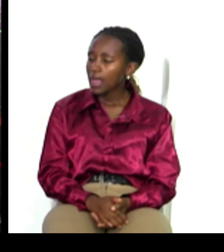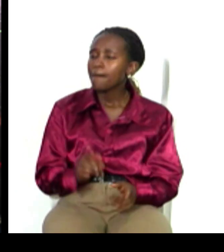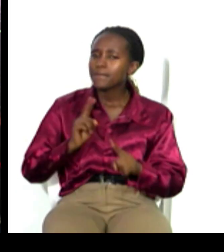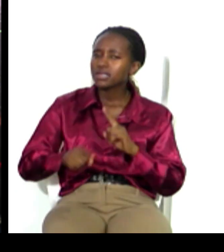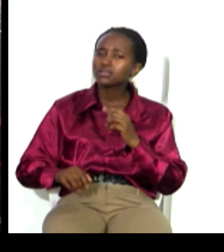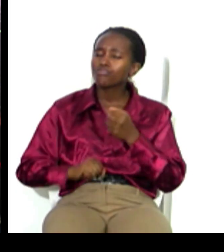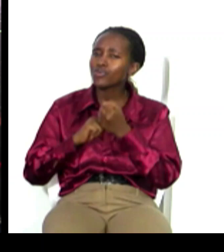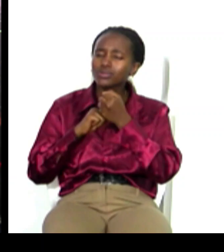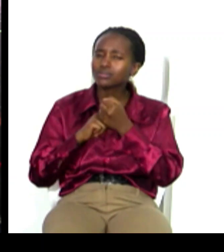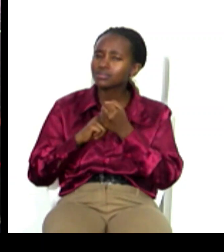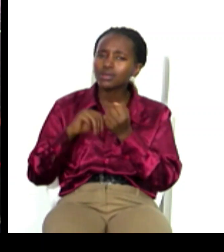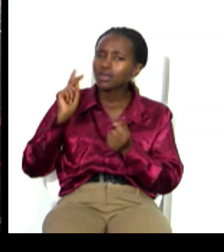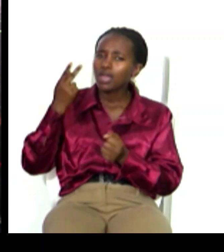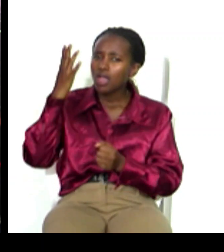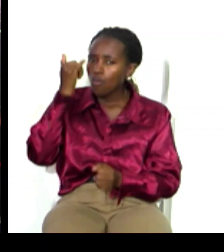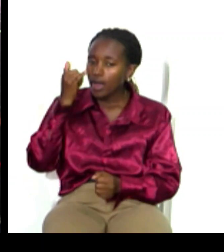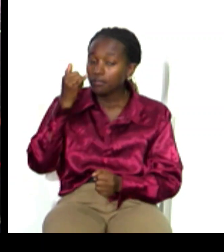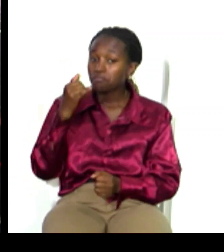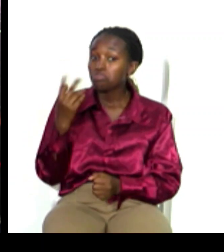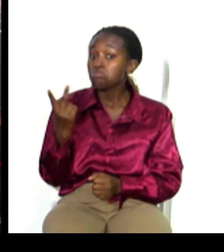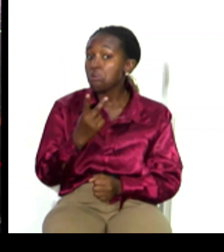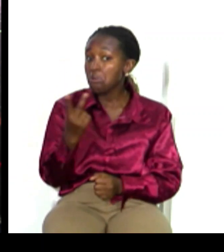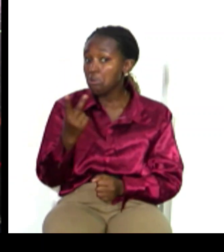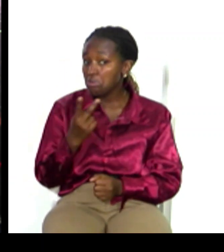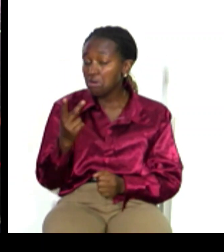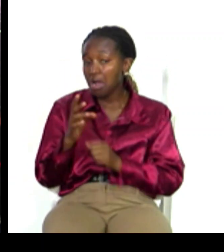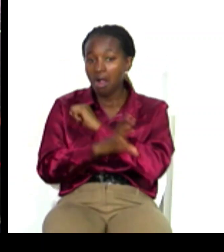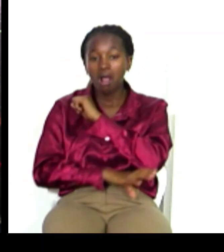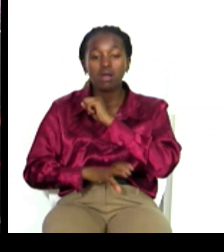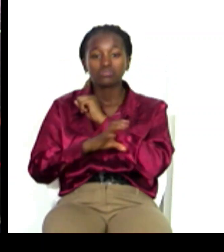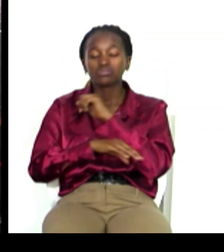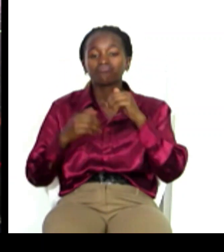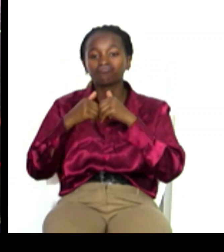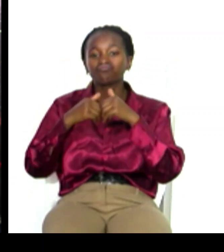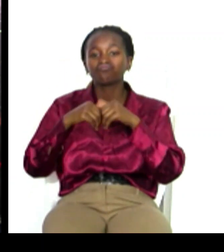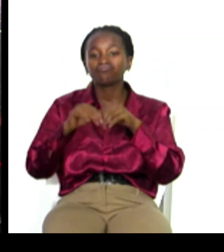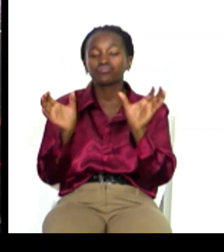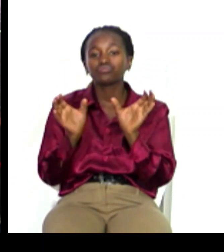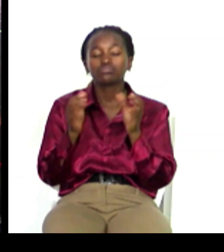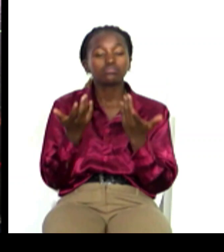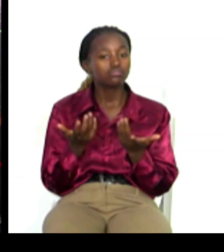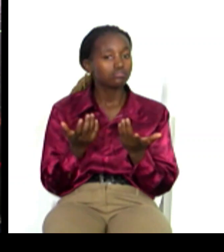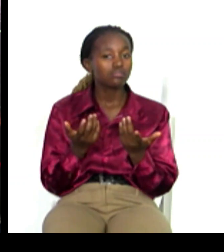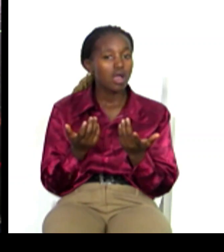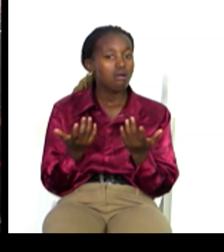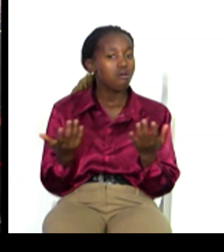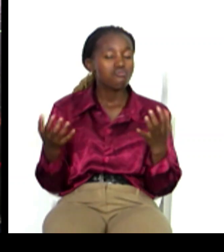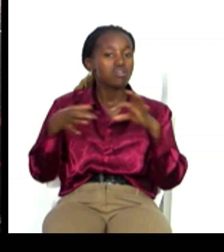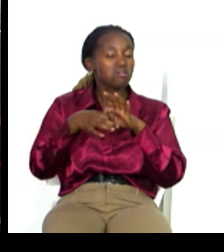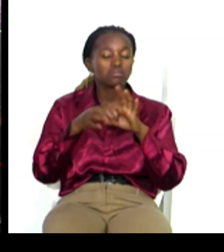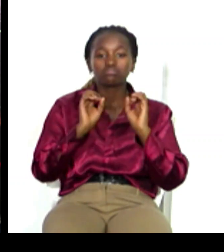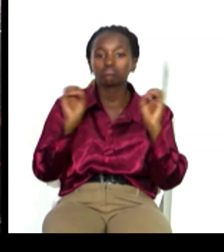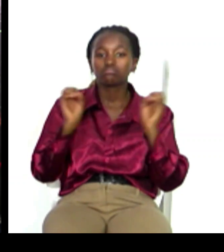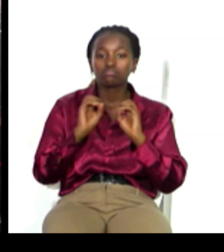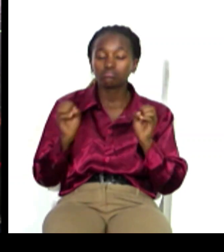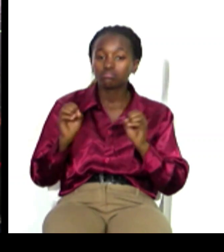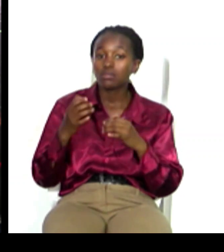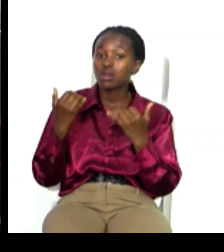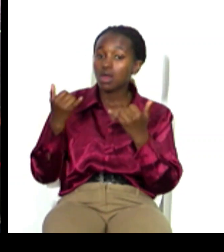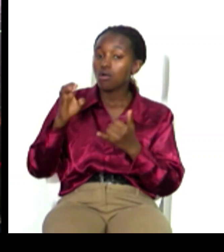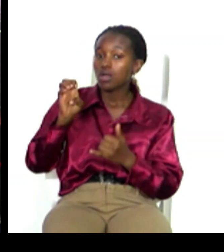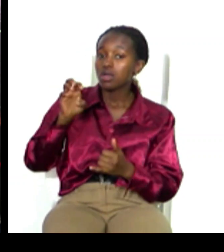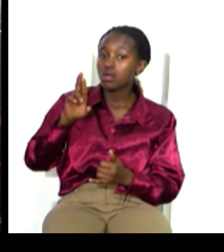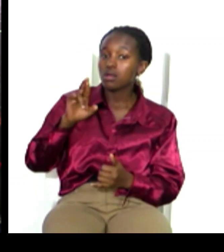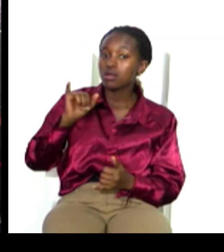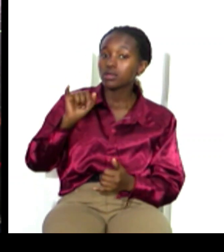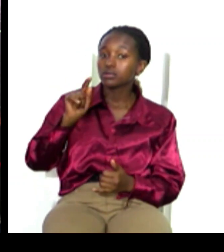Yes. there's this unity between Ethiopia and Djibouti and Eritrea. Eritrea